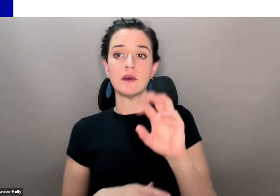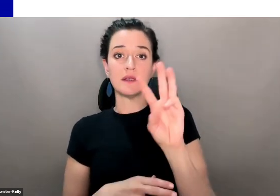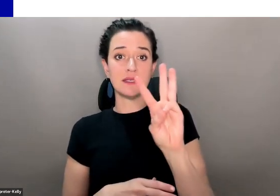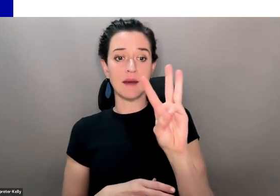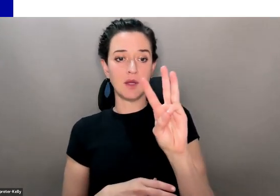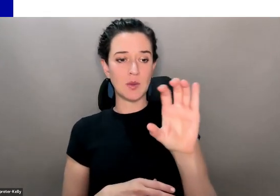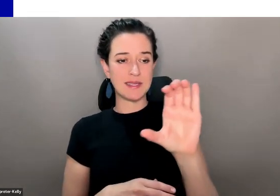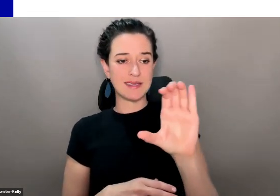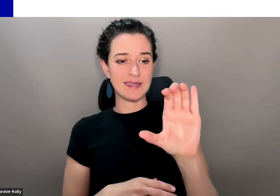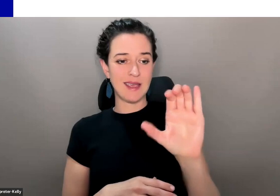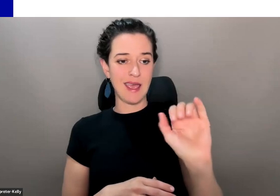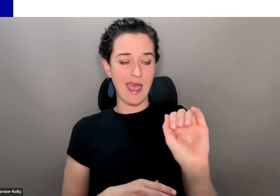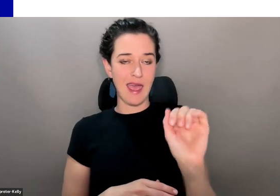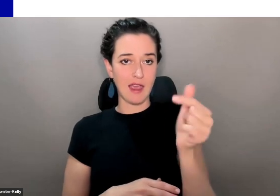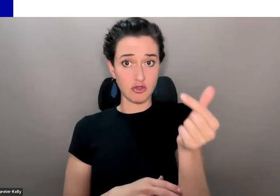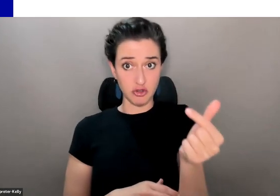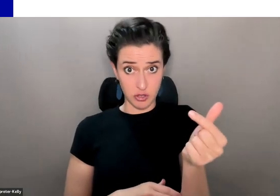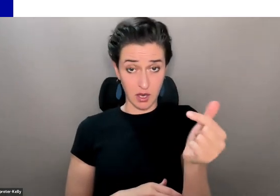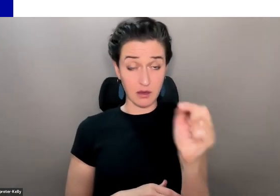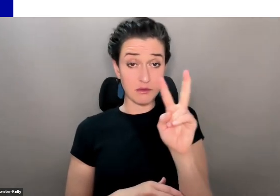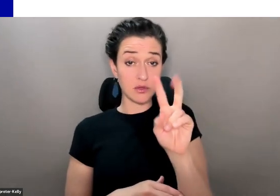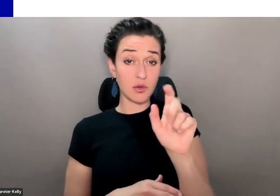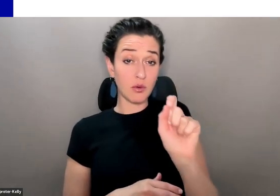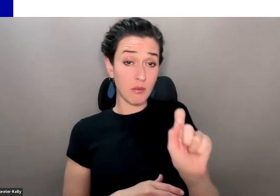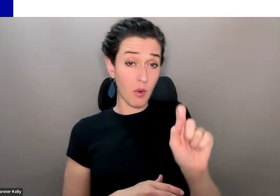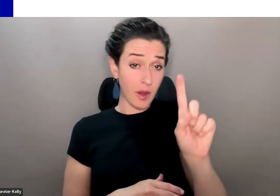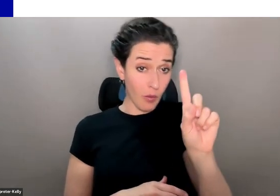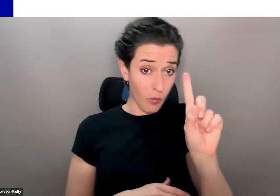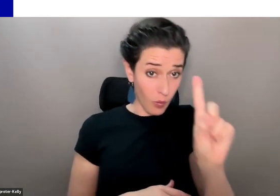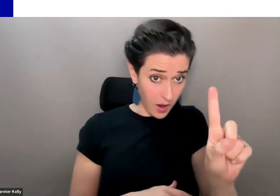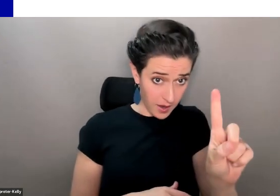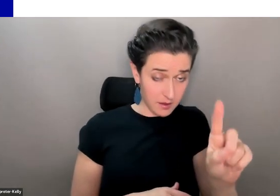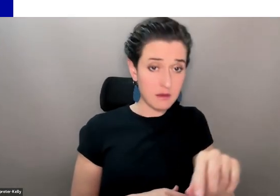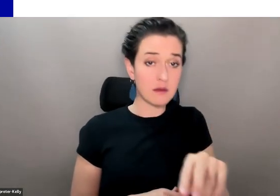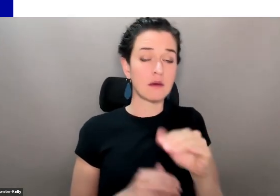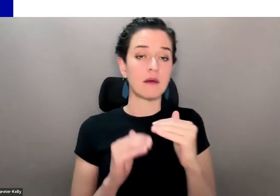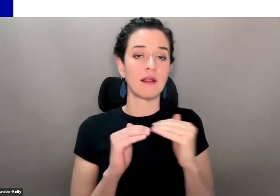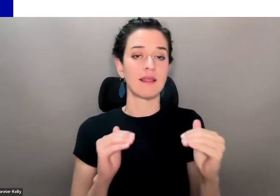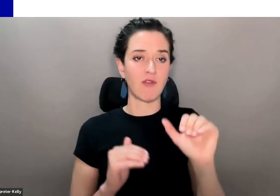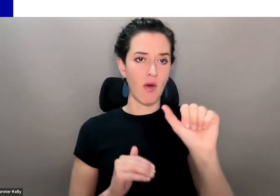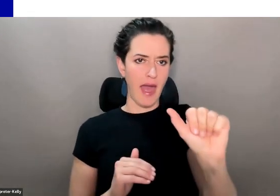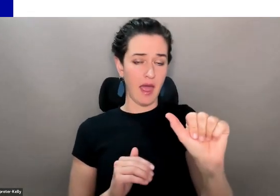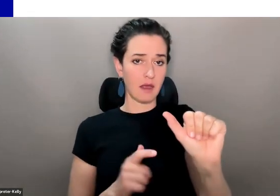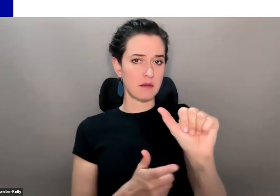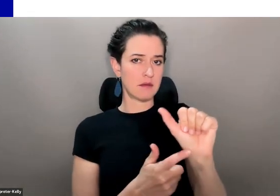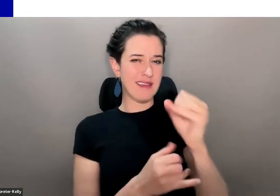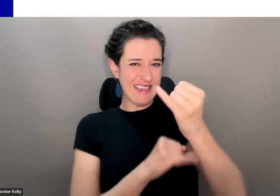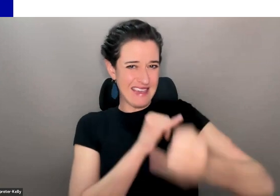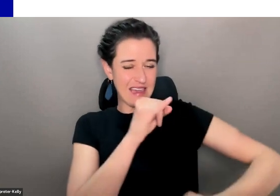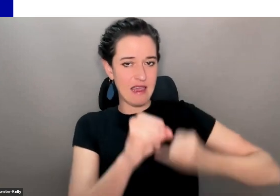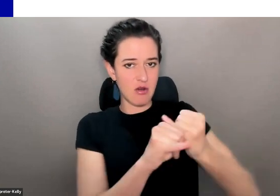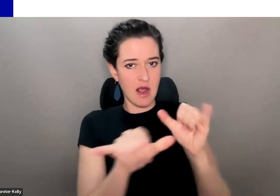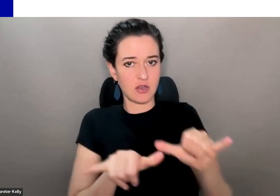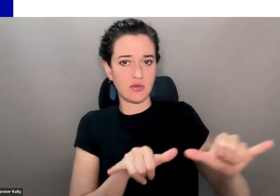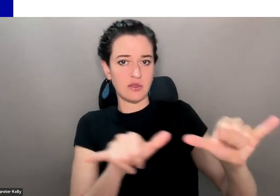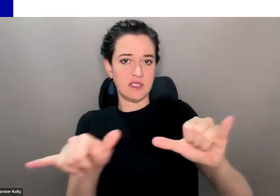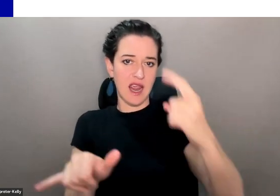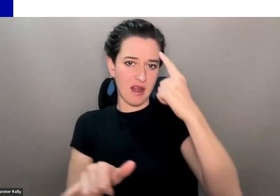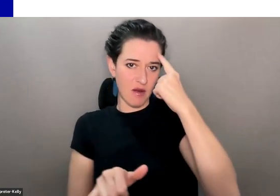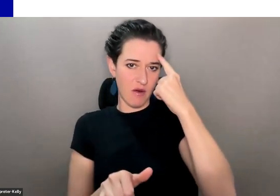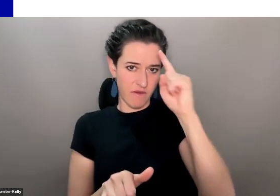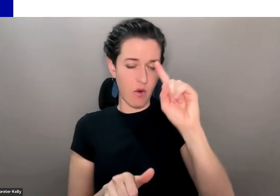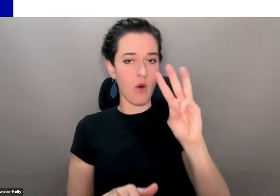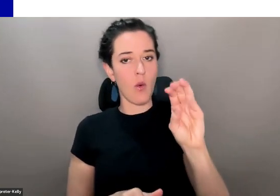WCAG 2.1 Level A and Level AA, which is an internationally recognized standard for web content accessibility. So this